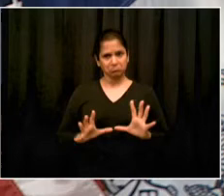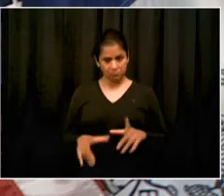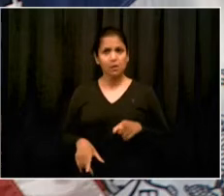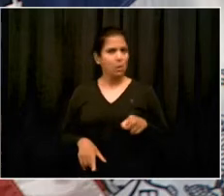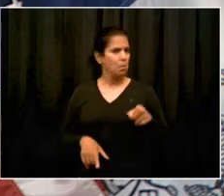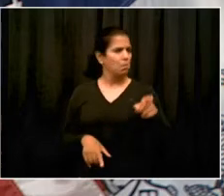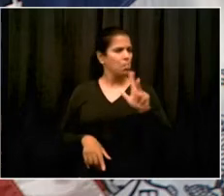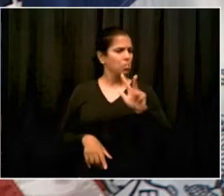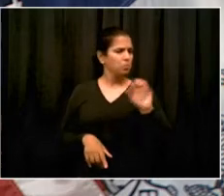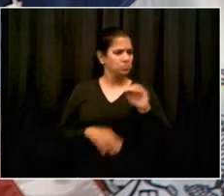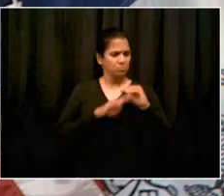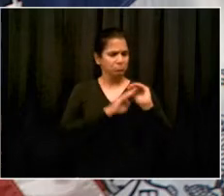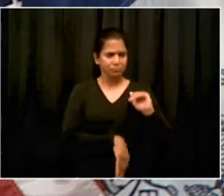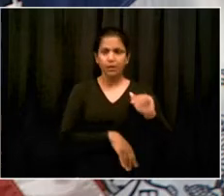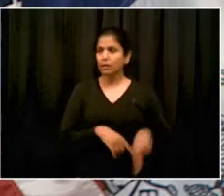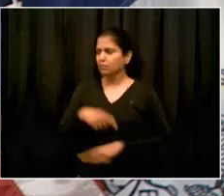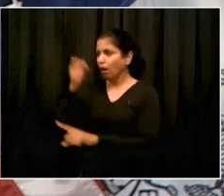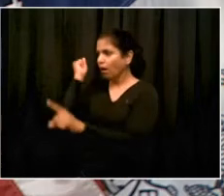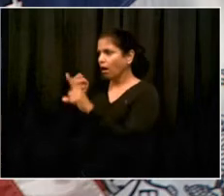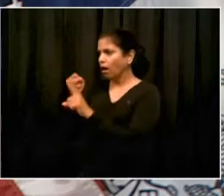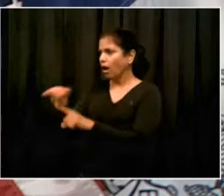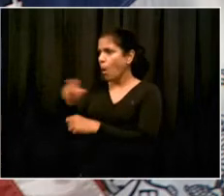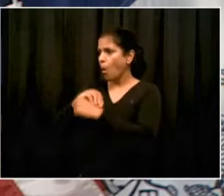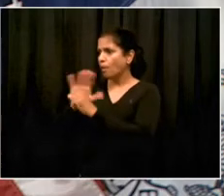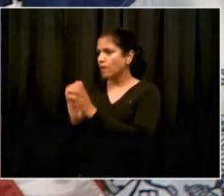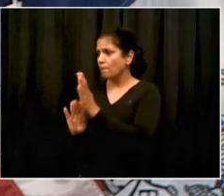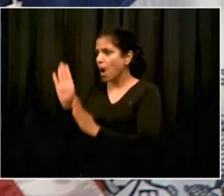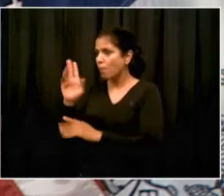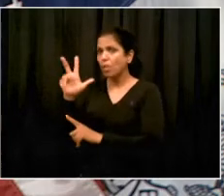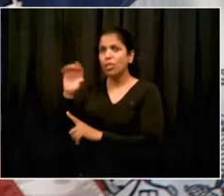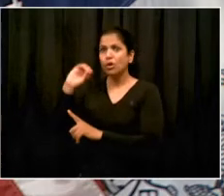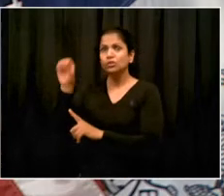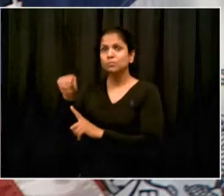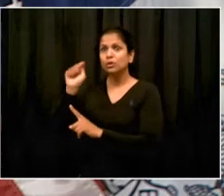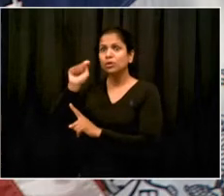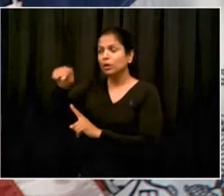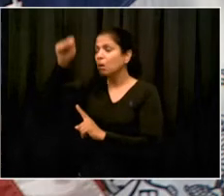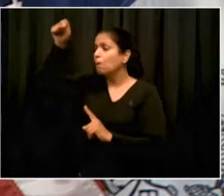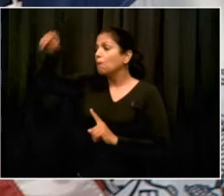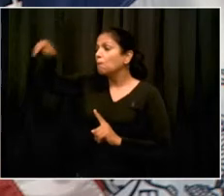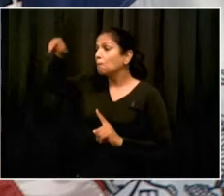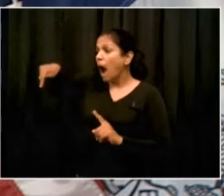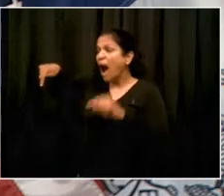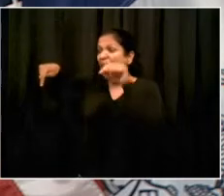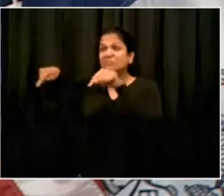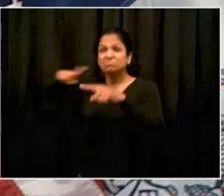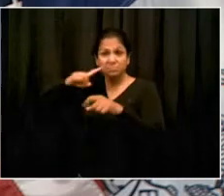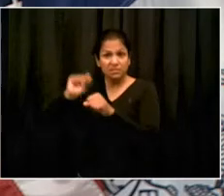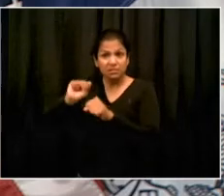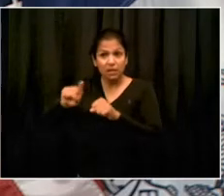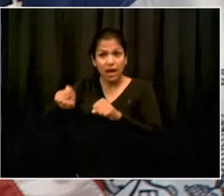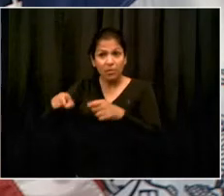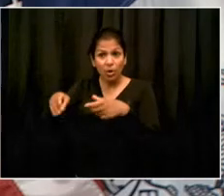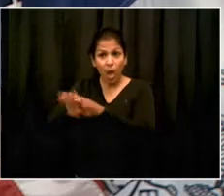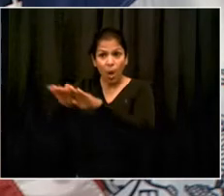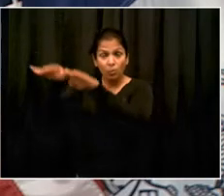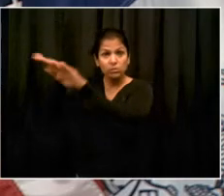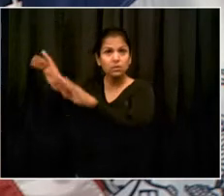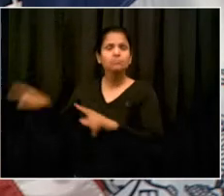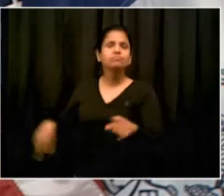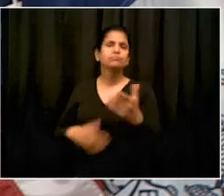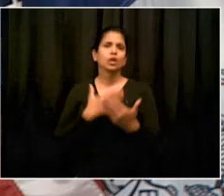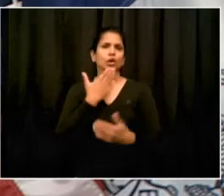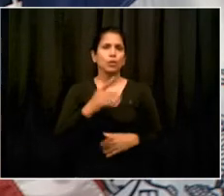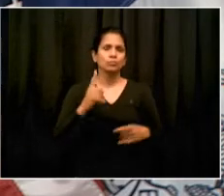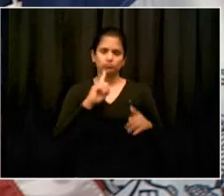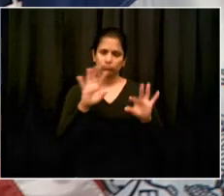or by these places where you might see spikes? Thank you. It's a very important question, Bridget. It has always been a citywide